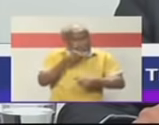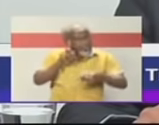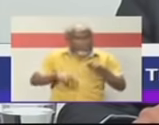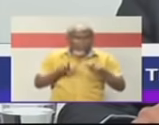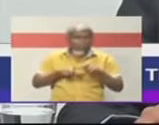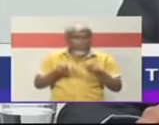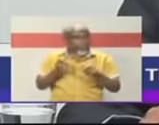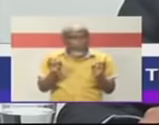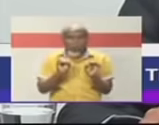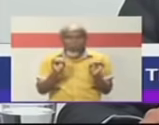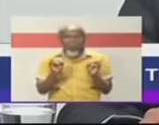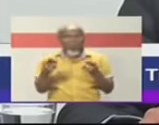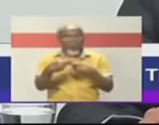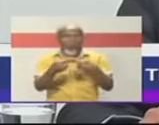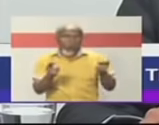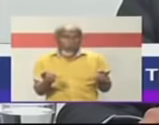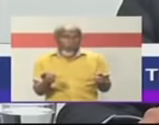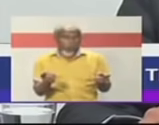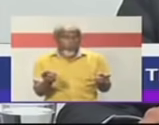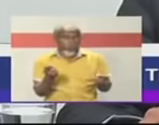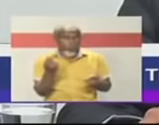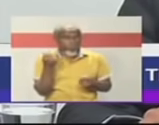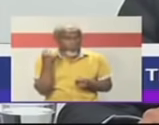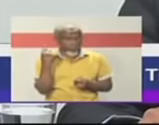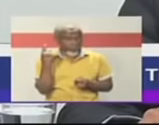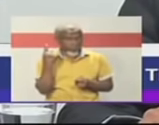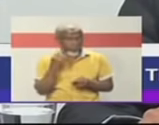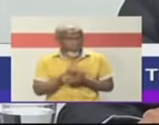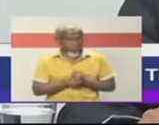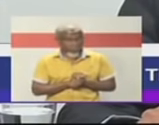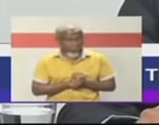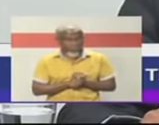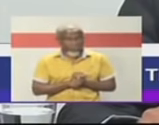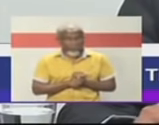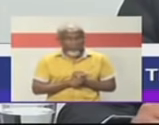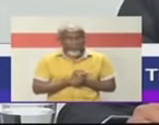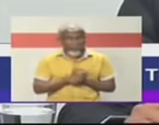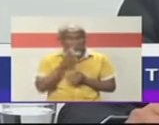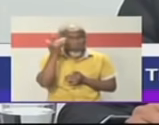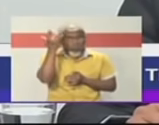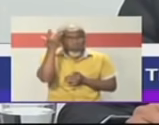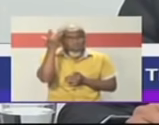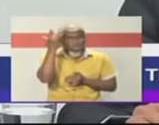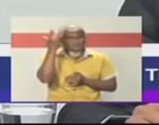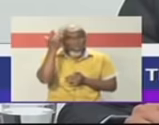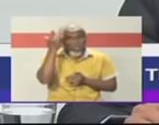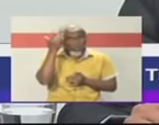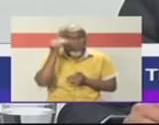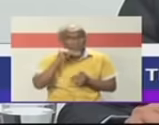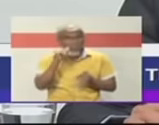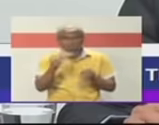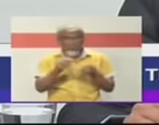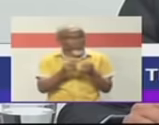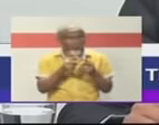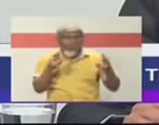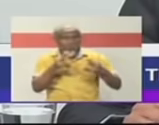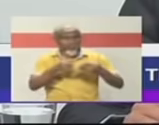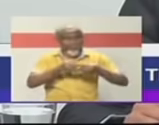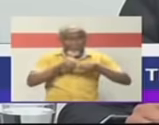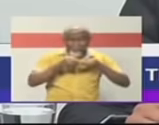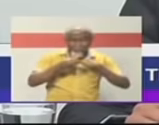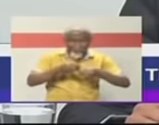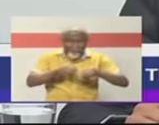You may not get treatment because the elasticity of the parallel